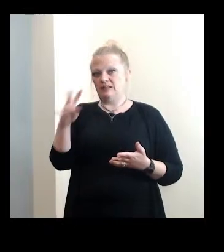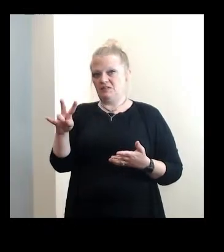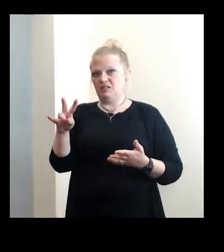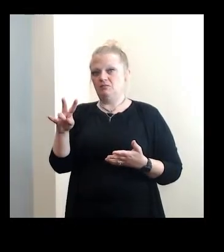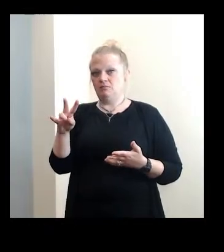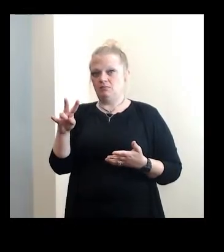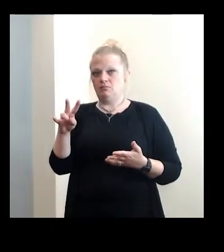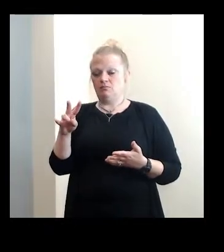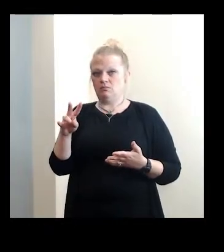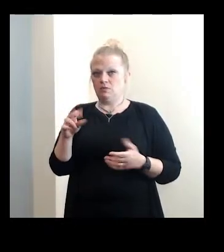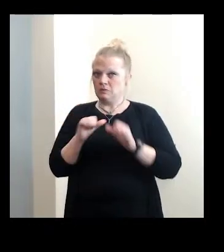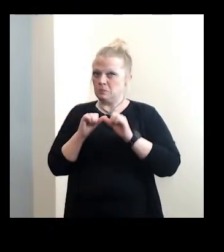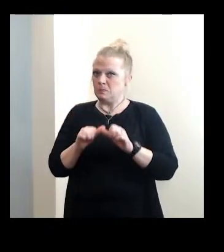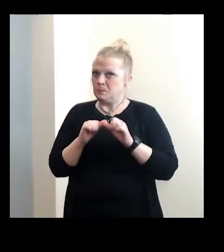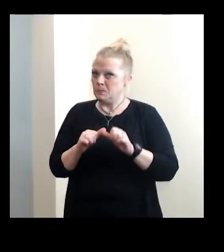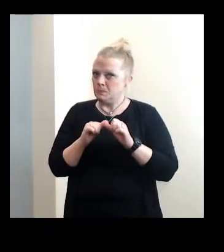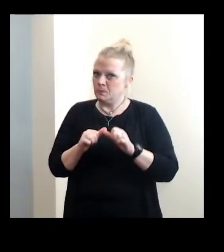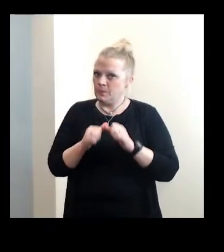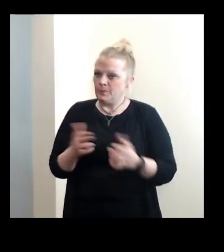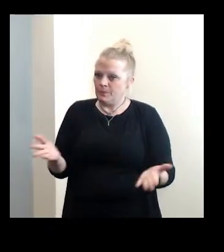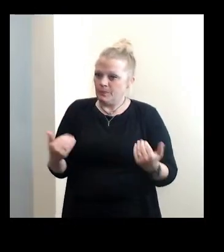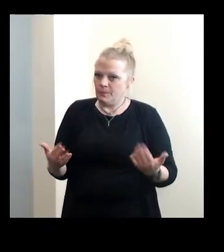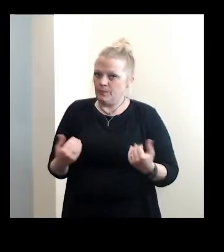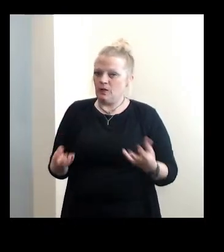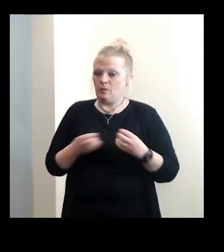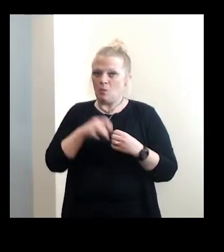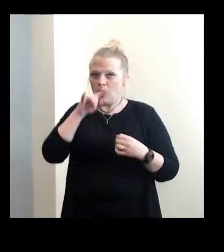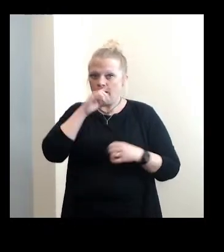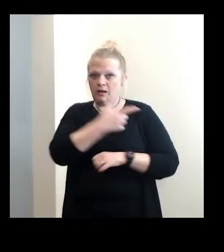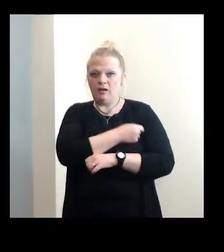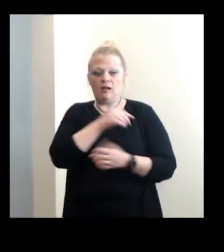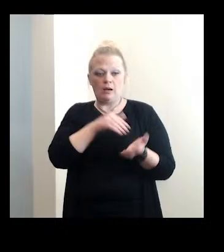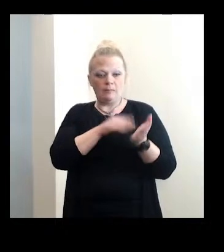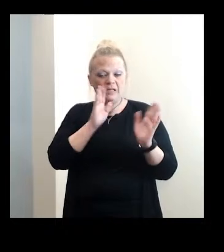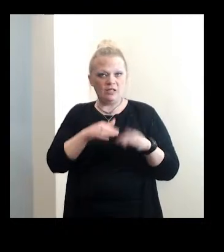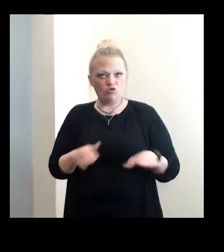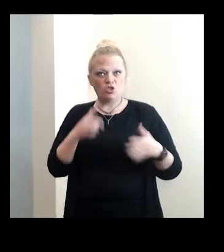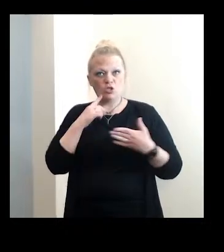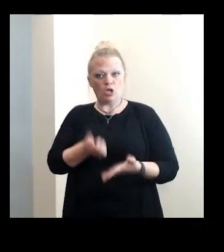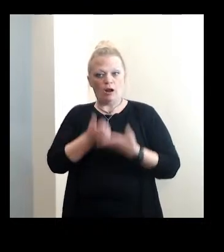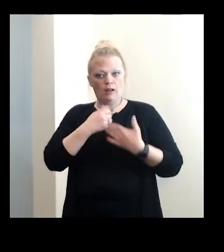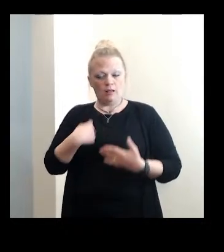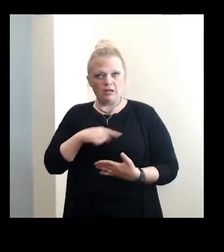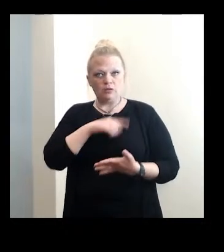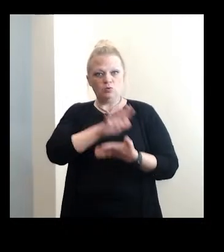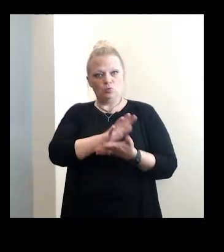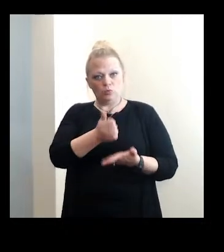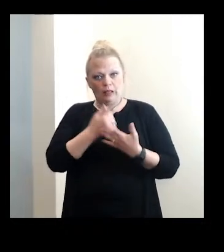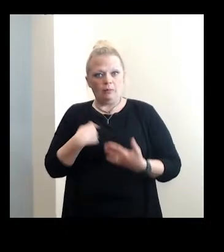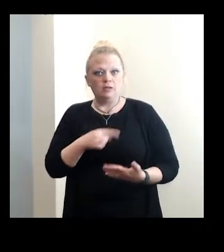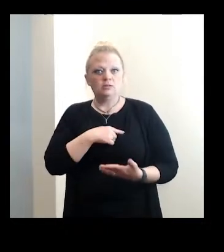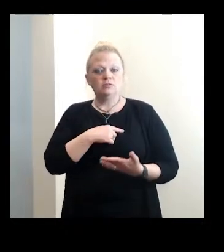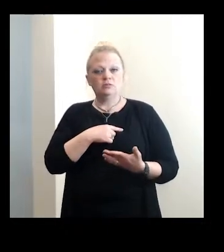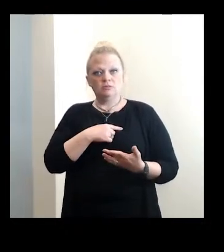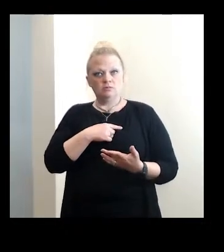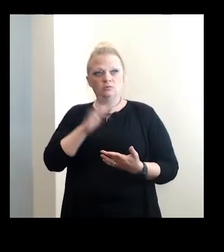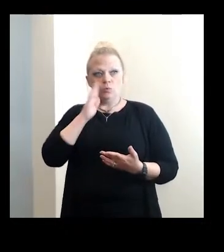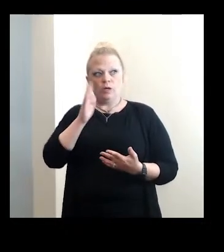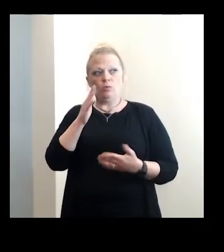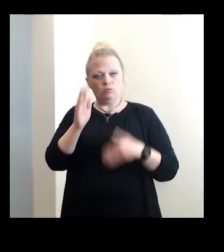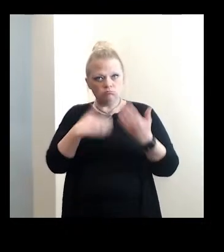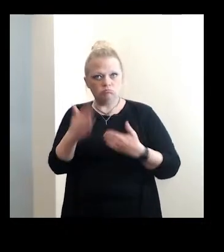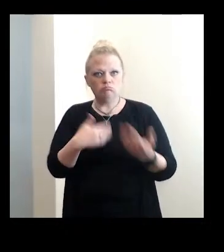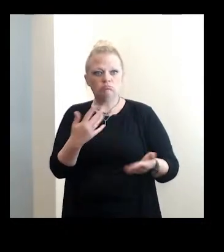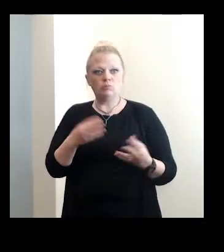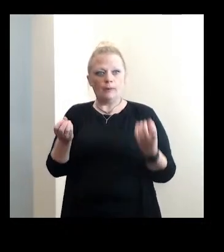to keep forging ahead and getting more kids vaccinated. I know our pediatricians are helping us, our schools are helping us, and we are going to move on and